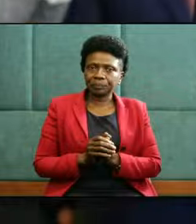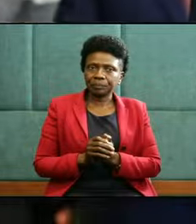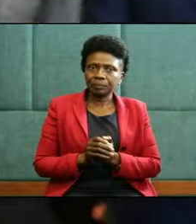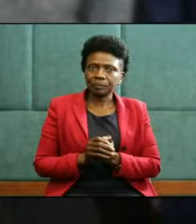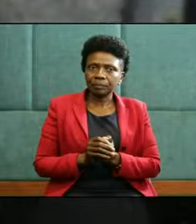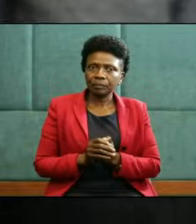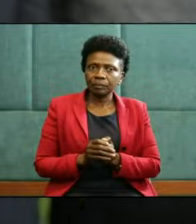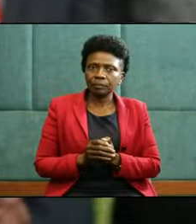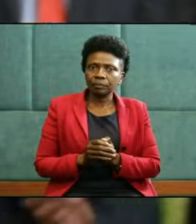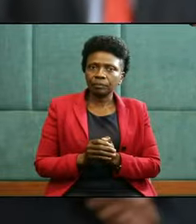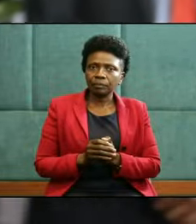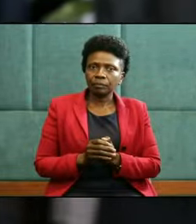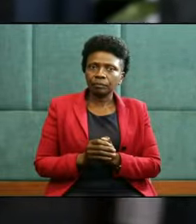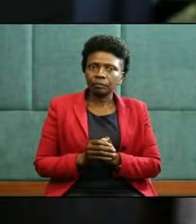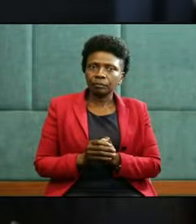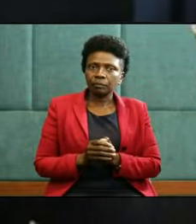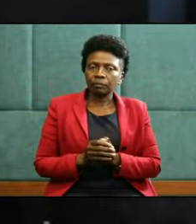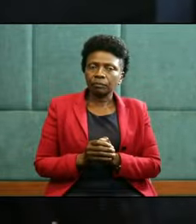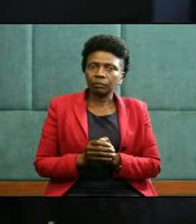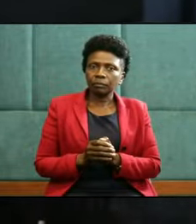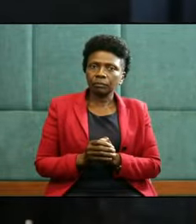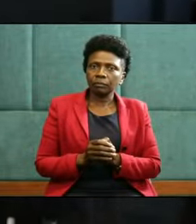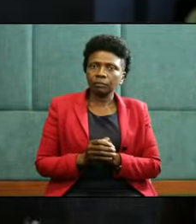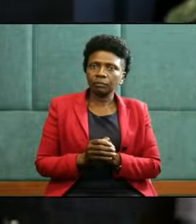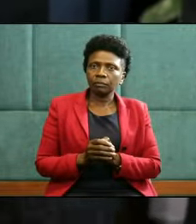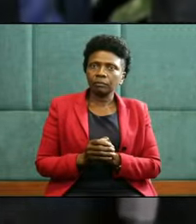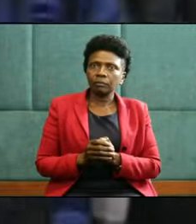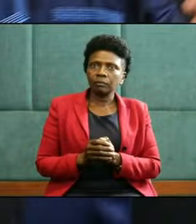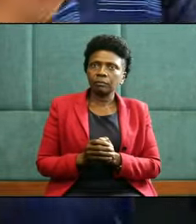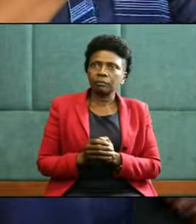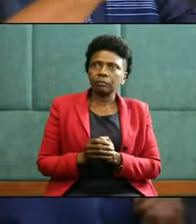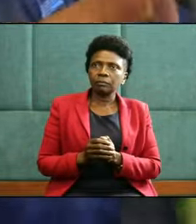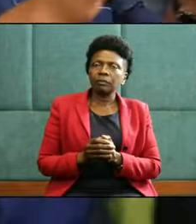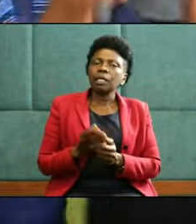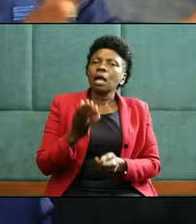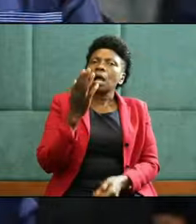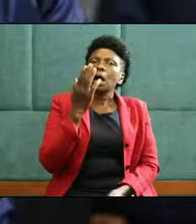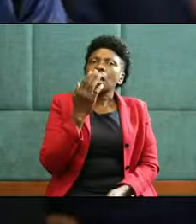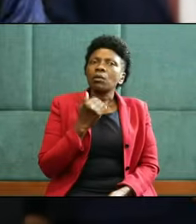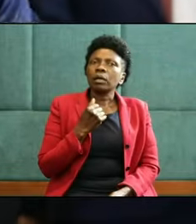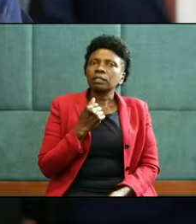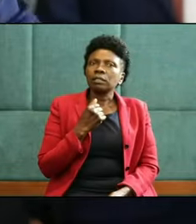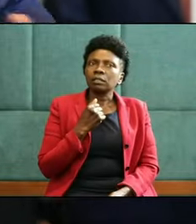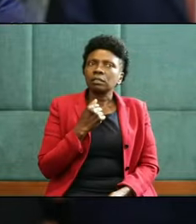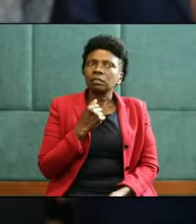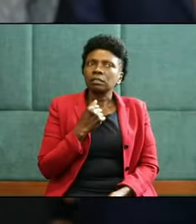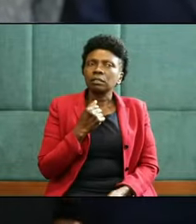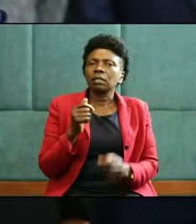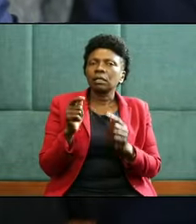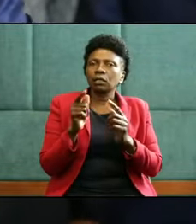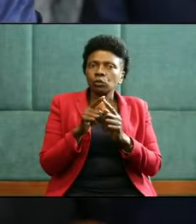I want to be present. It applies to those who are here as well. I want to be present.